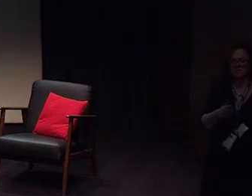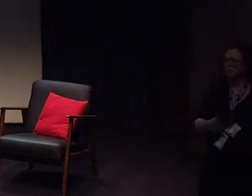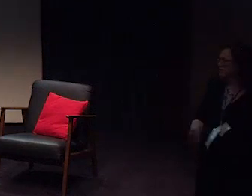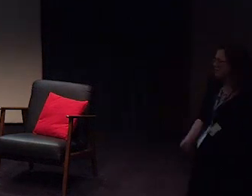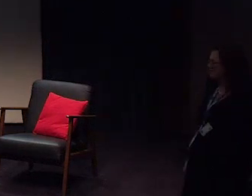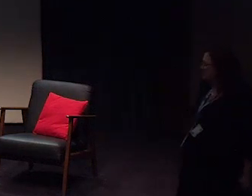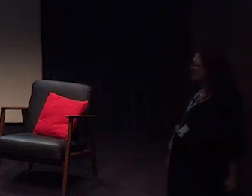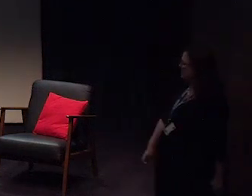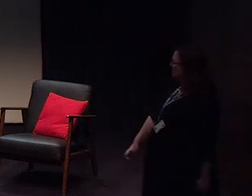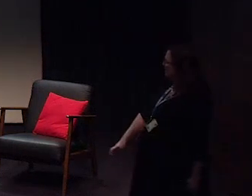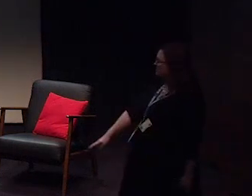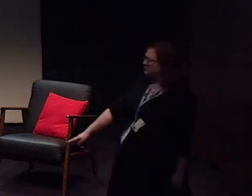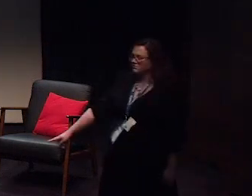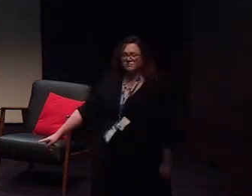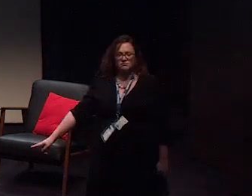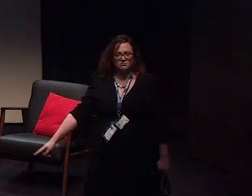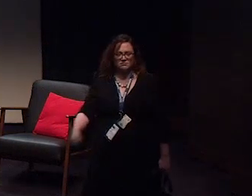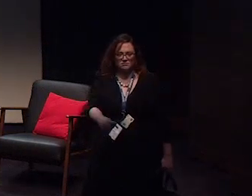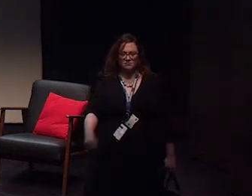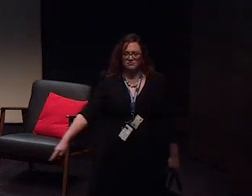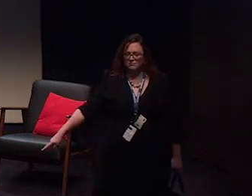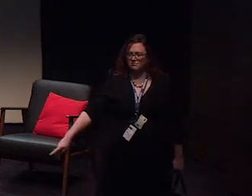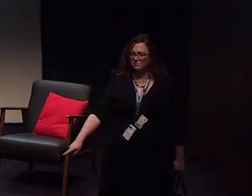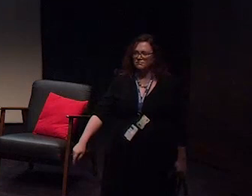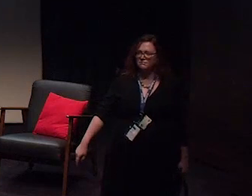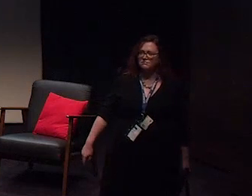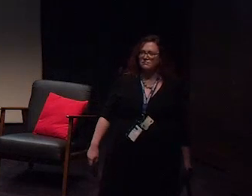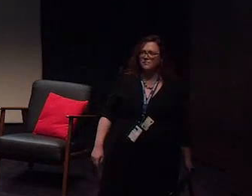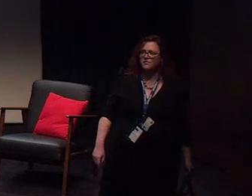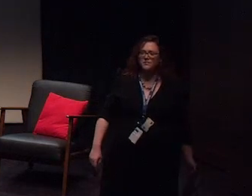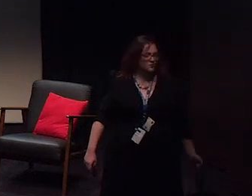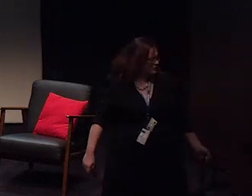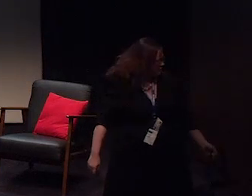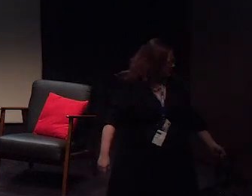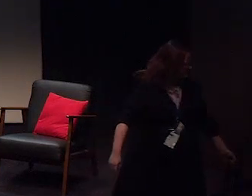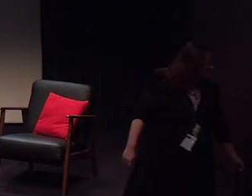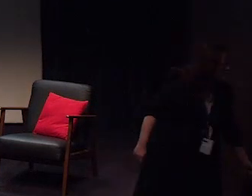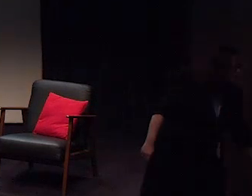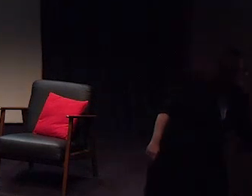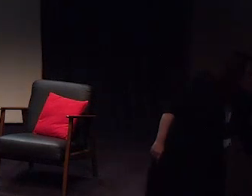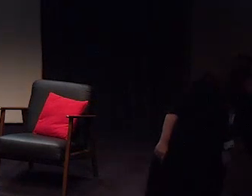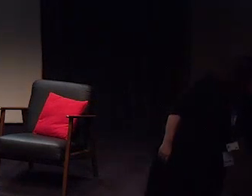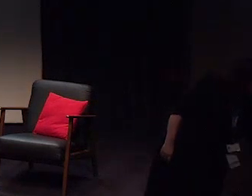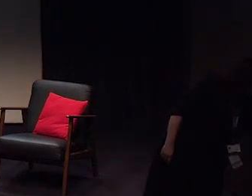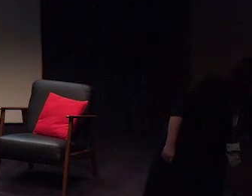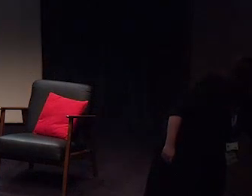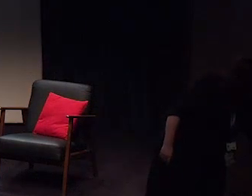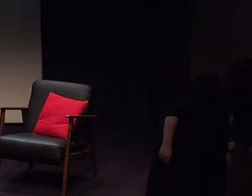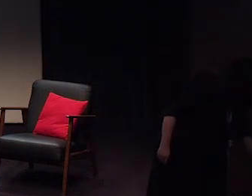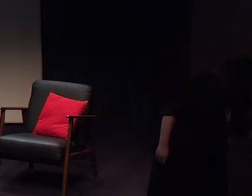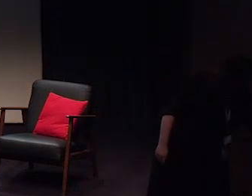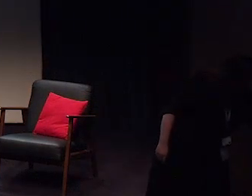survival chain, and to do so to use mobile app, and also to use specific